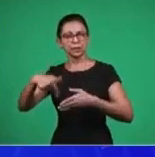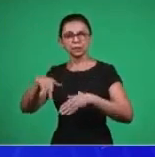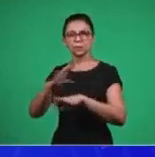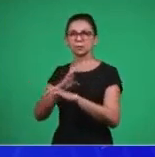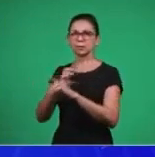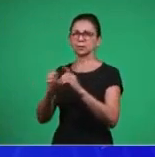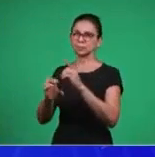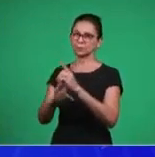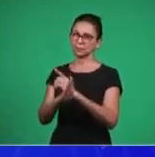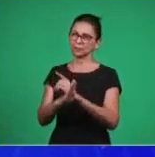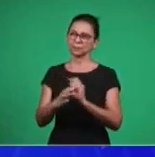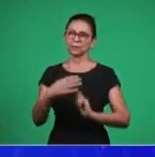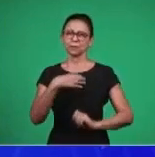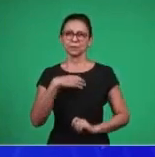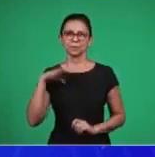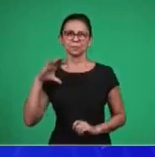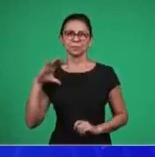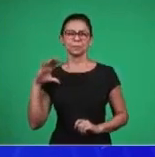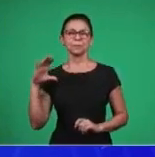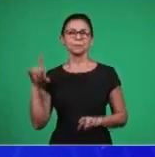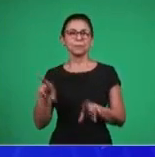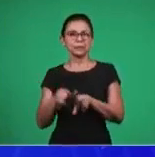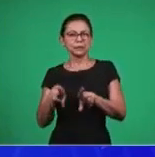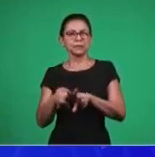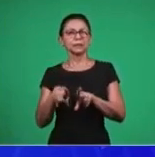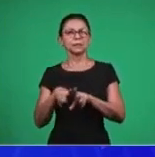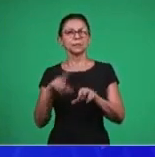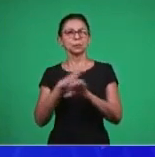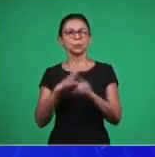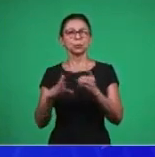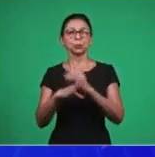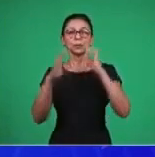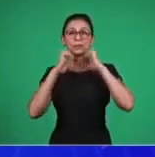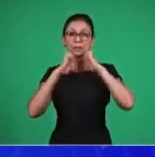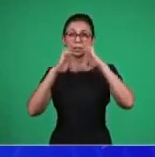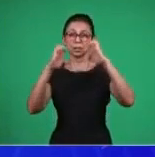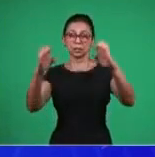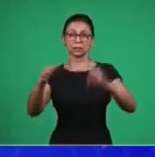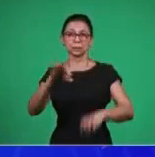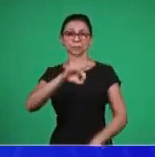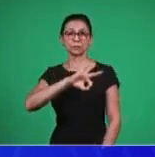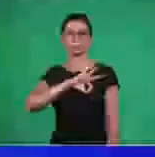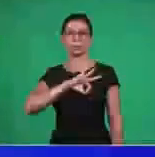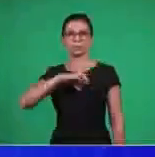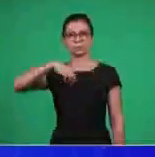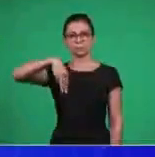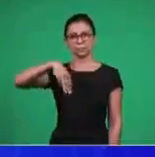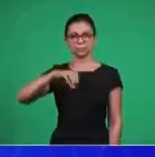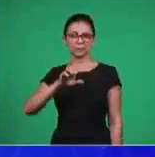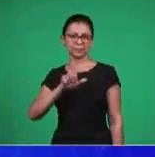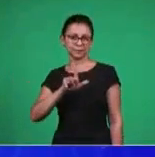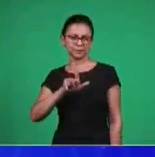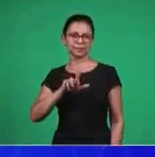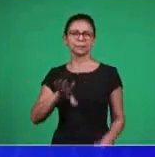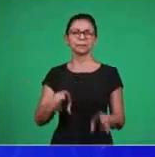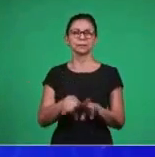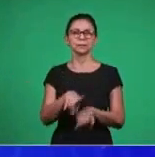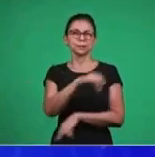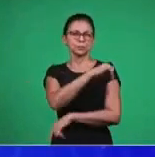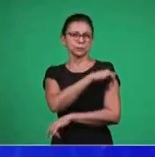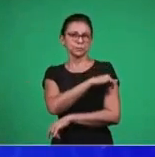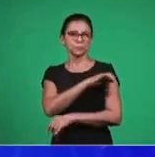Sunday school in Salvador, Bahia. We had an evangelistical service in the police headquarters